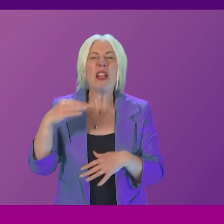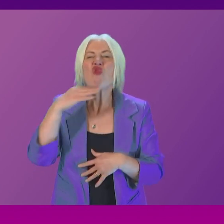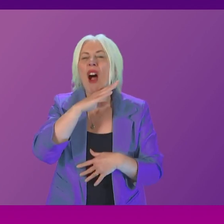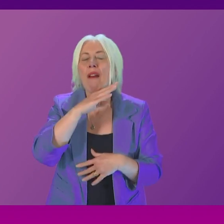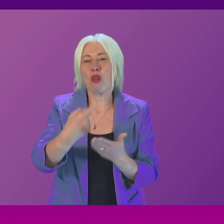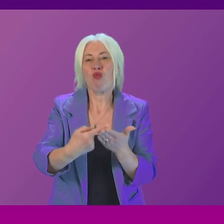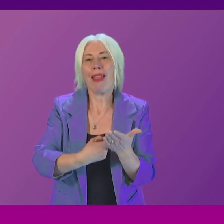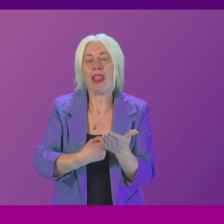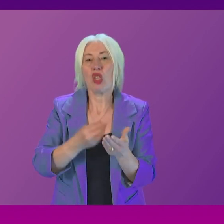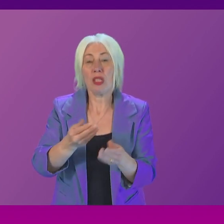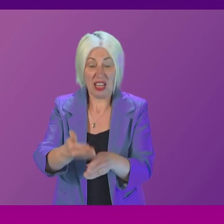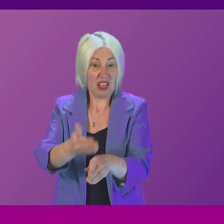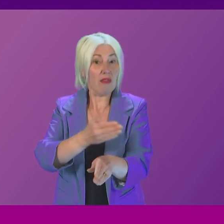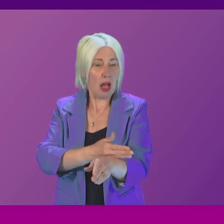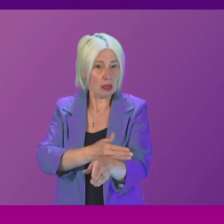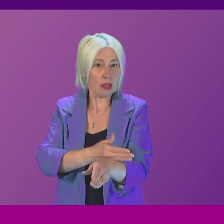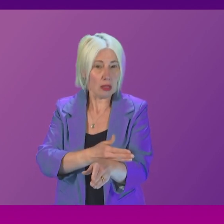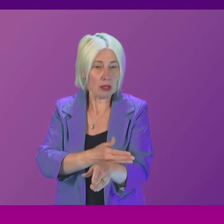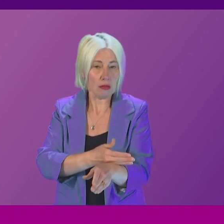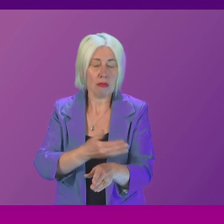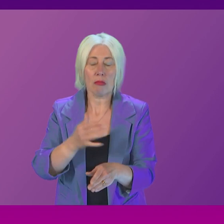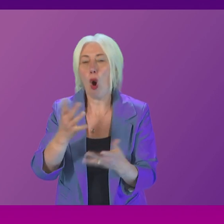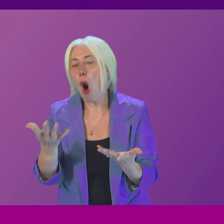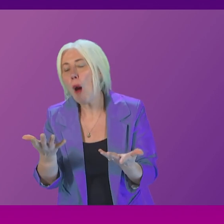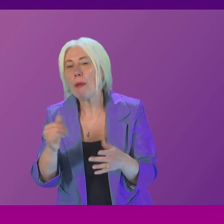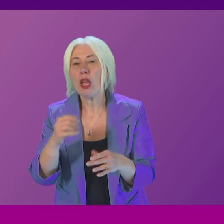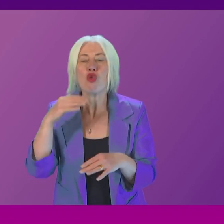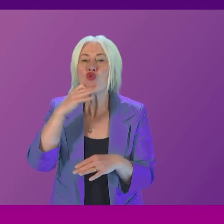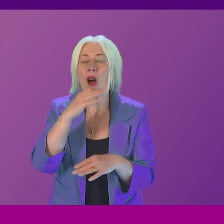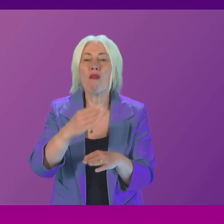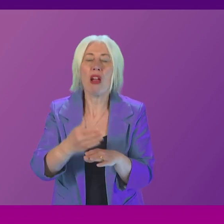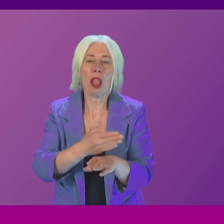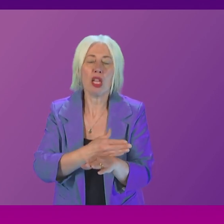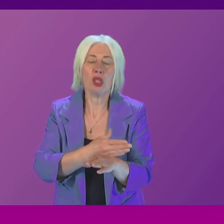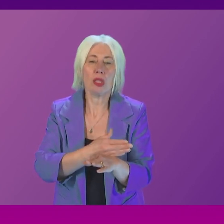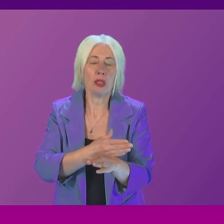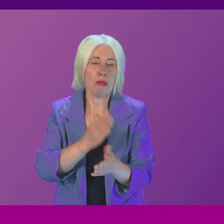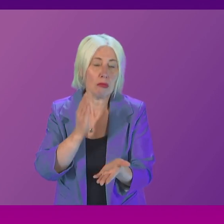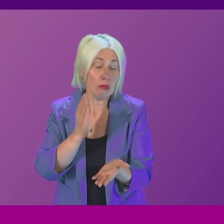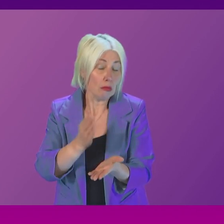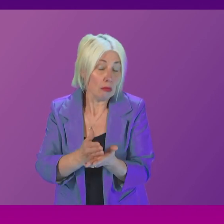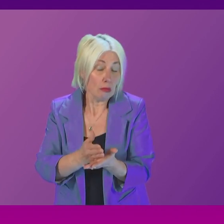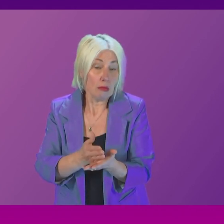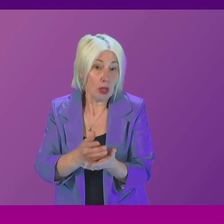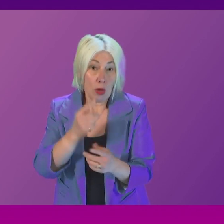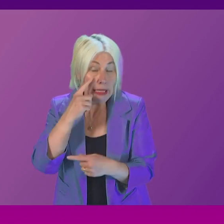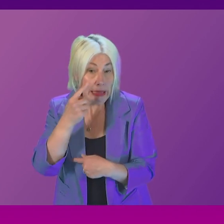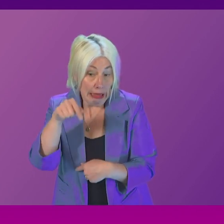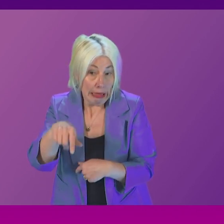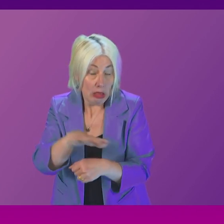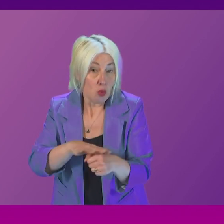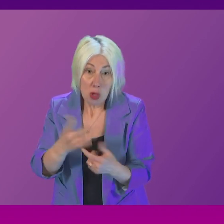advance, or there have been occasions, I should say, where we've provided draft regulation in advance. I'd be more than happy to see on this occasion if that is something that